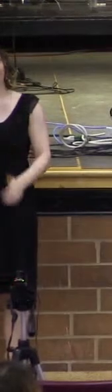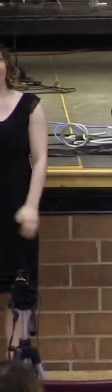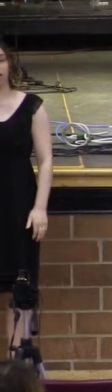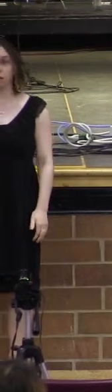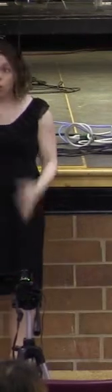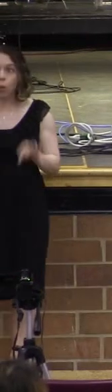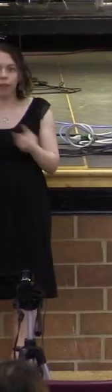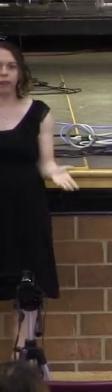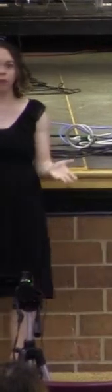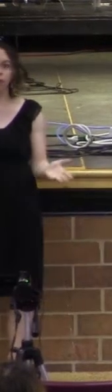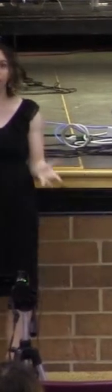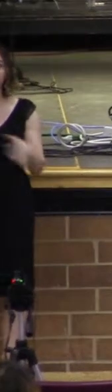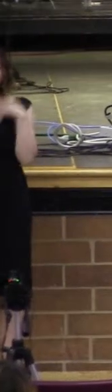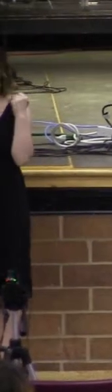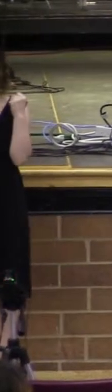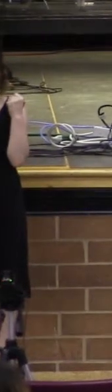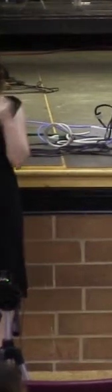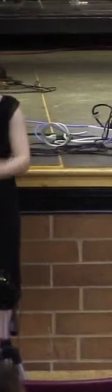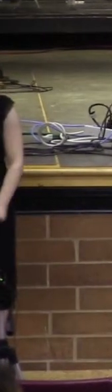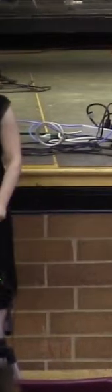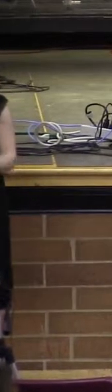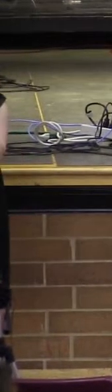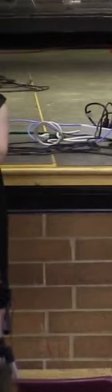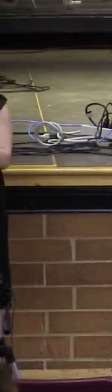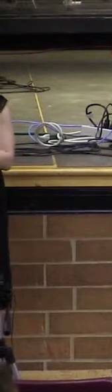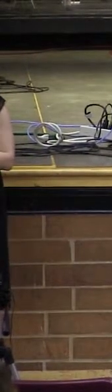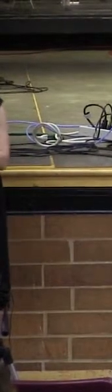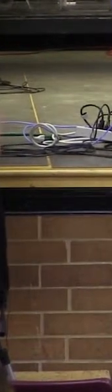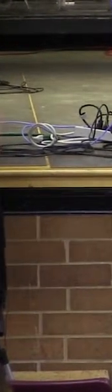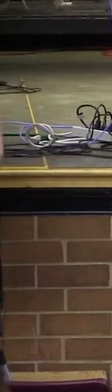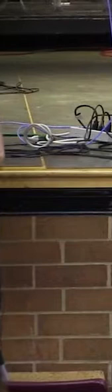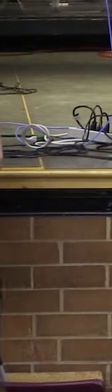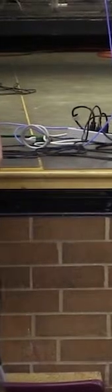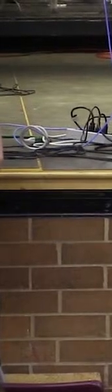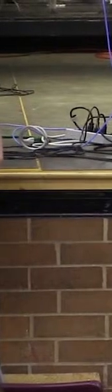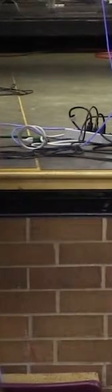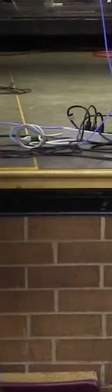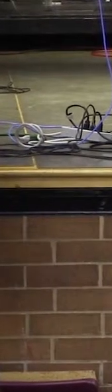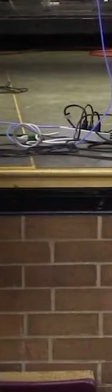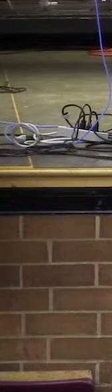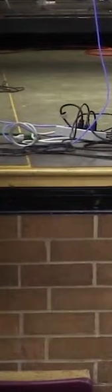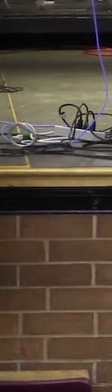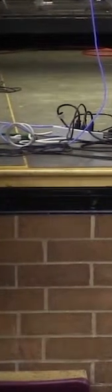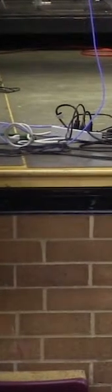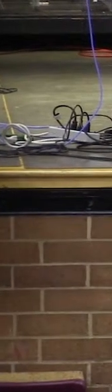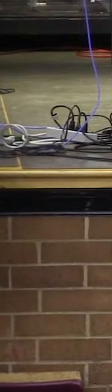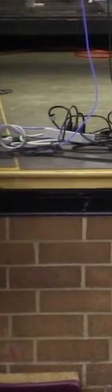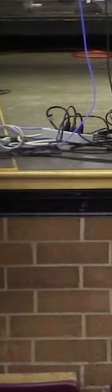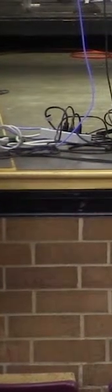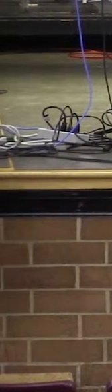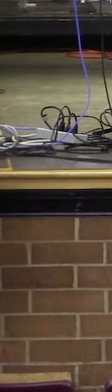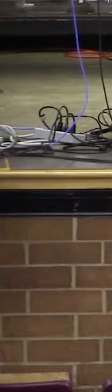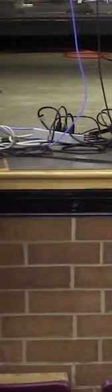many people are holding on he sees your faith Hallelujah he sees your service that you're persevering